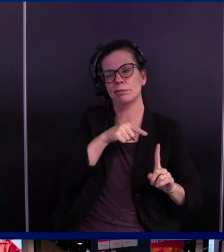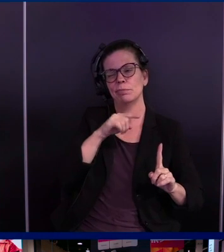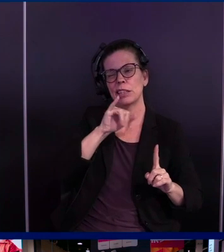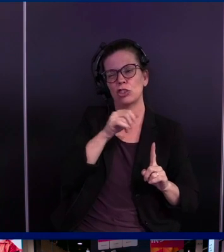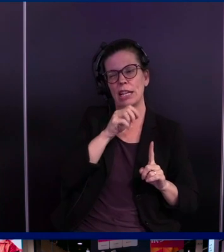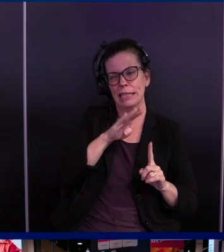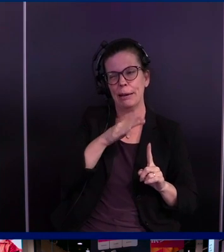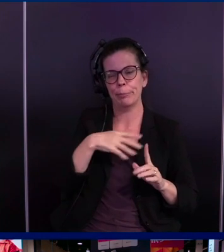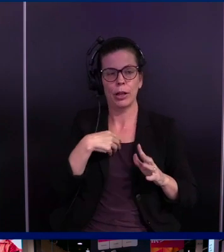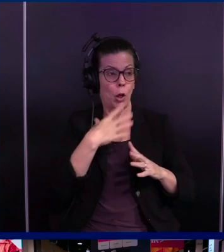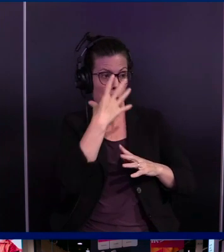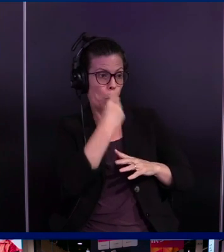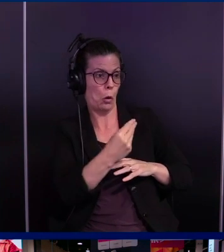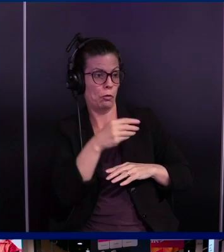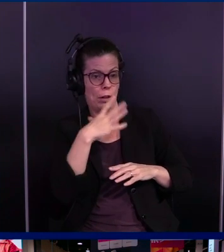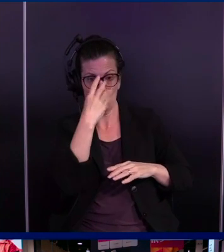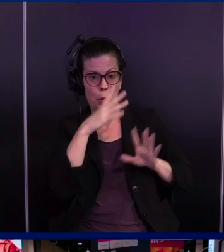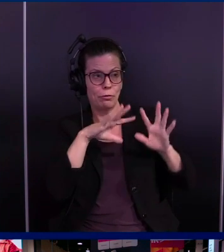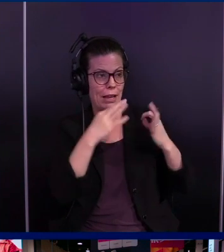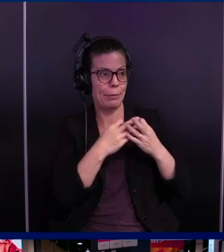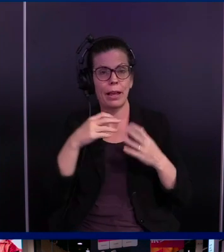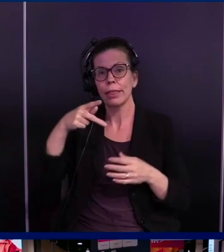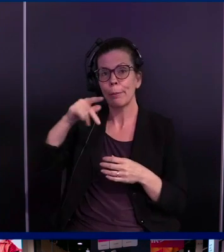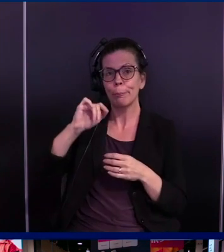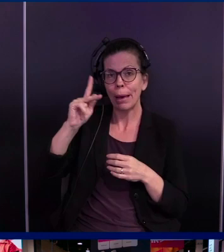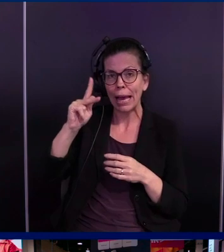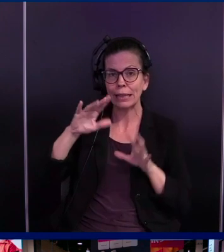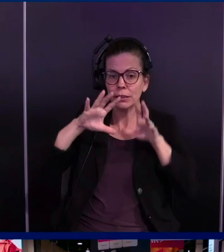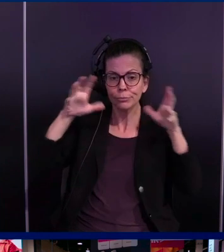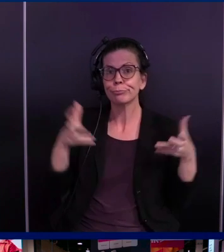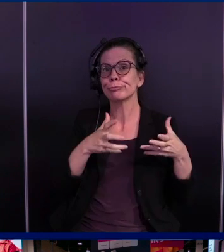family. The pack.